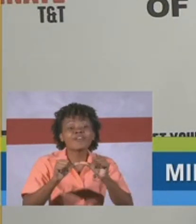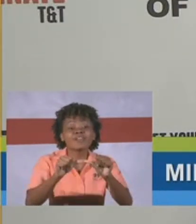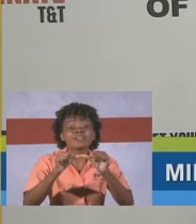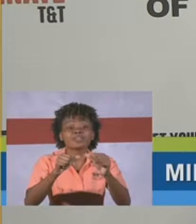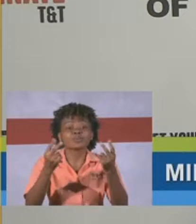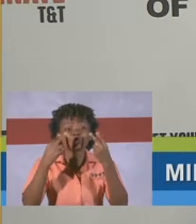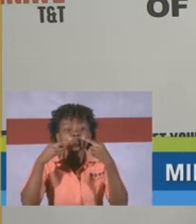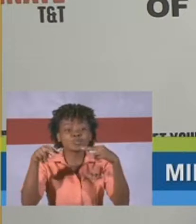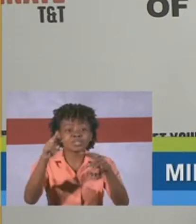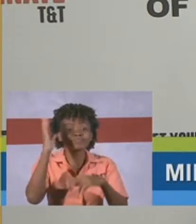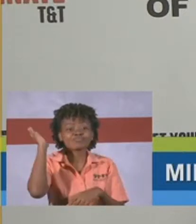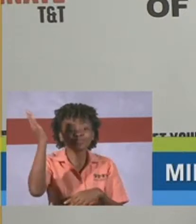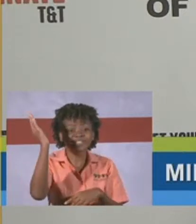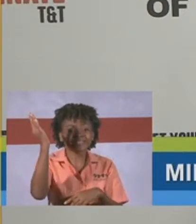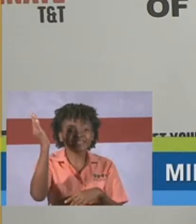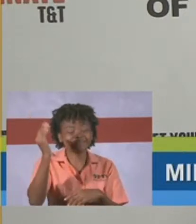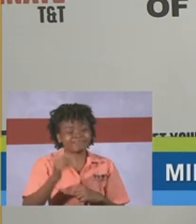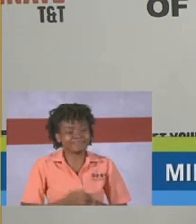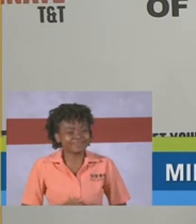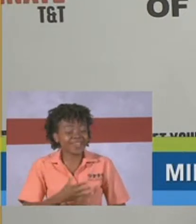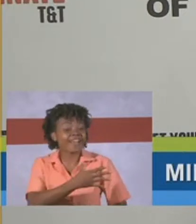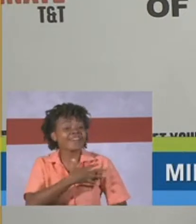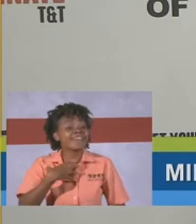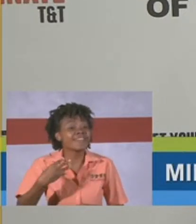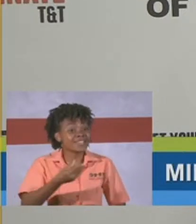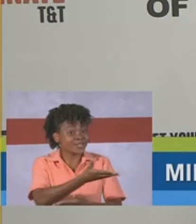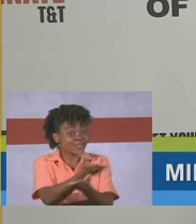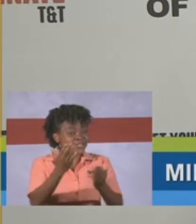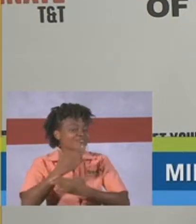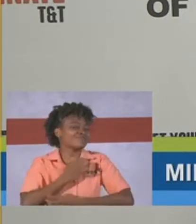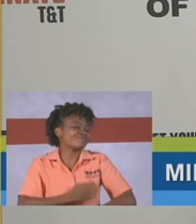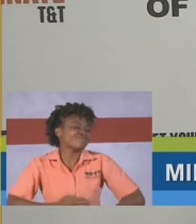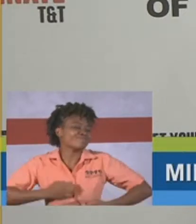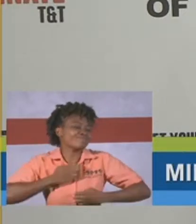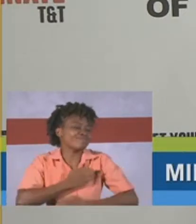you enjoy yourself this weekend, please